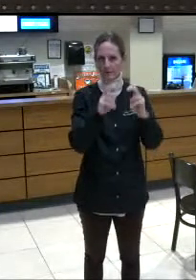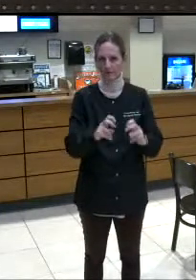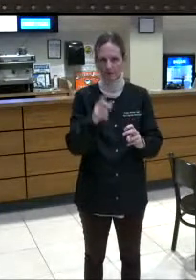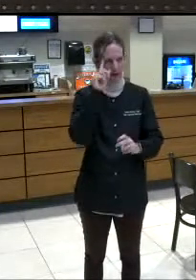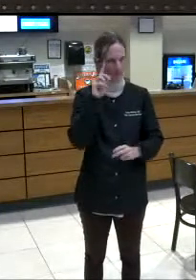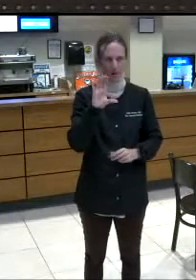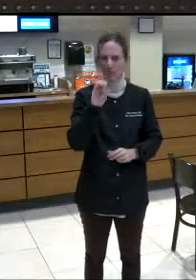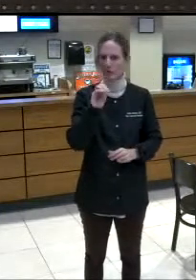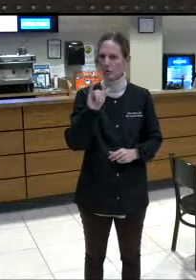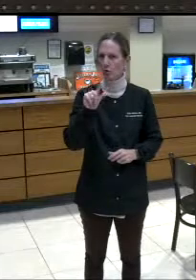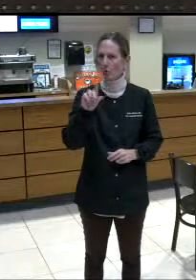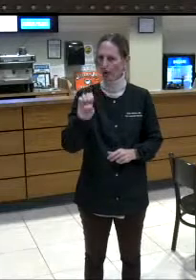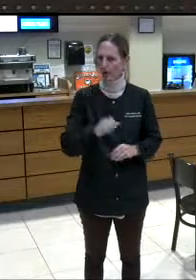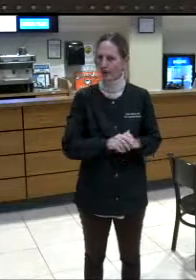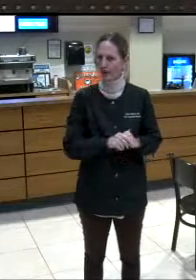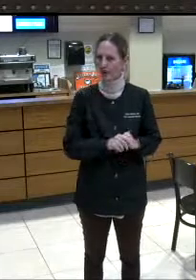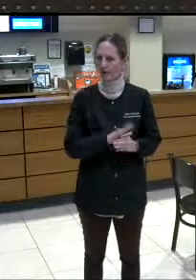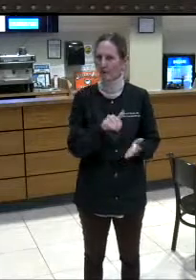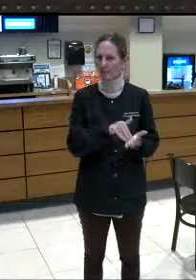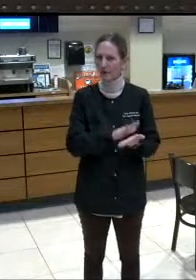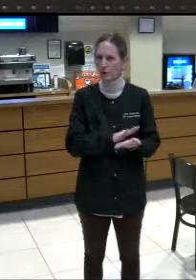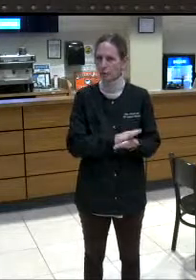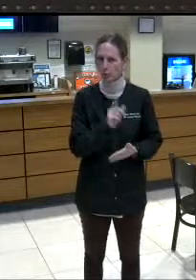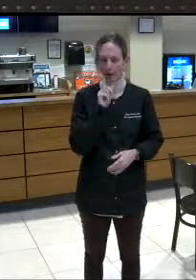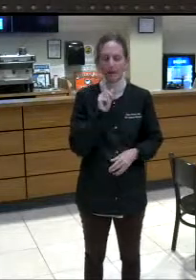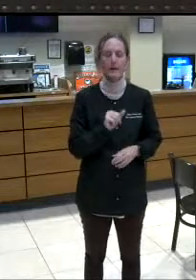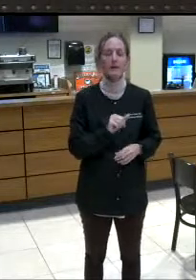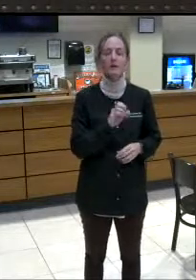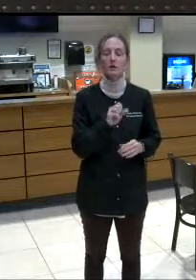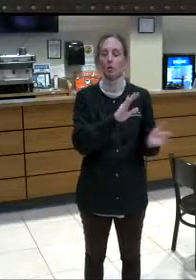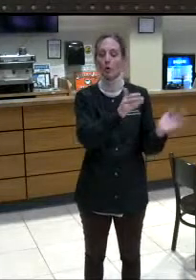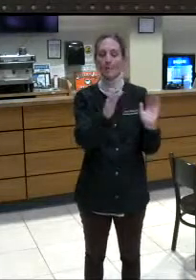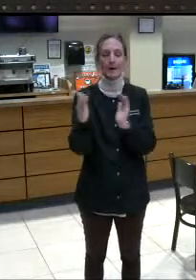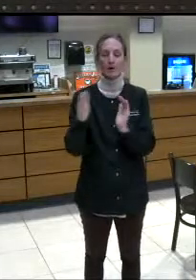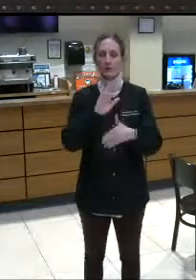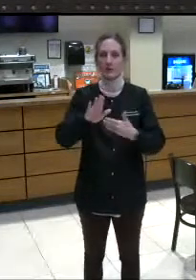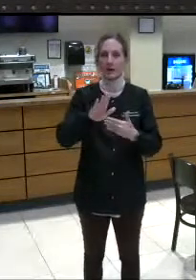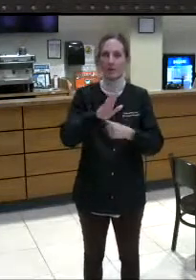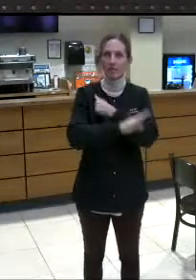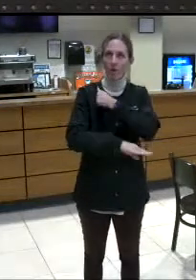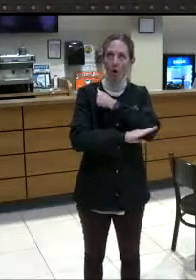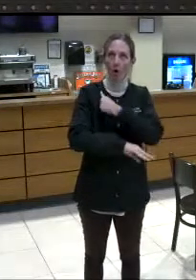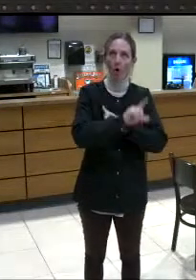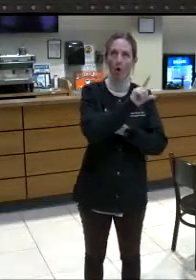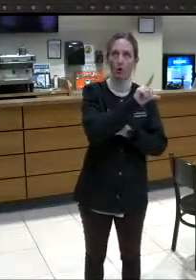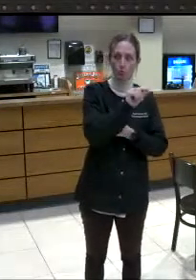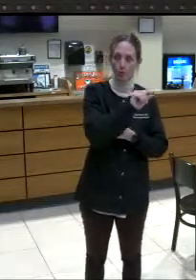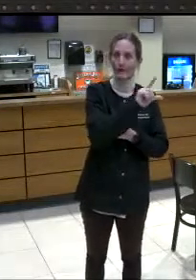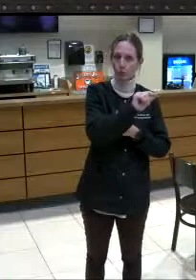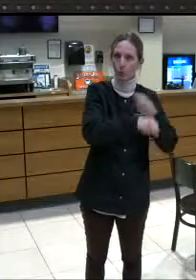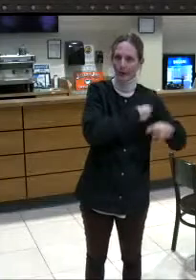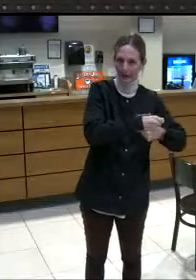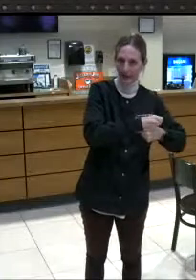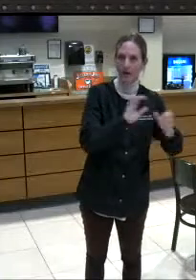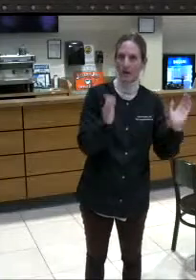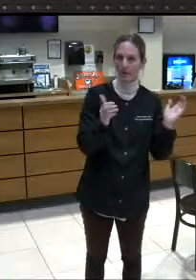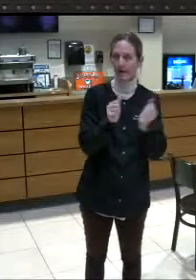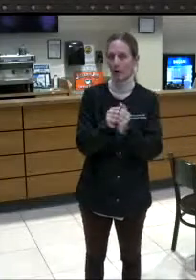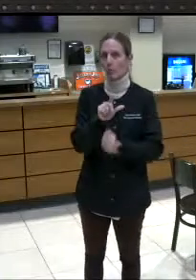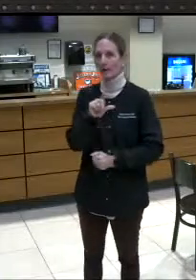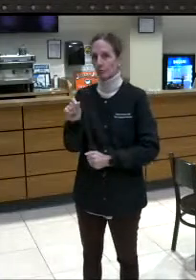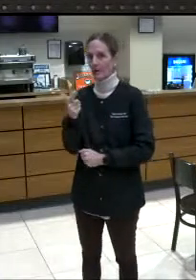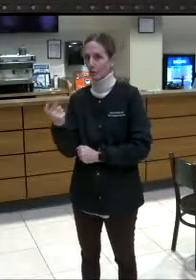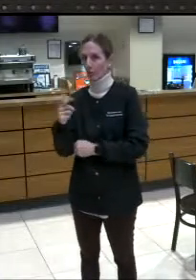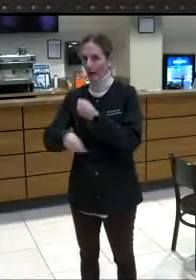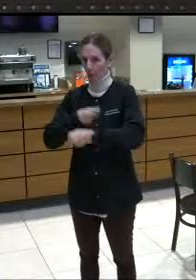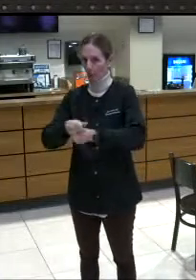COIL. And like that comparison of fall 2020 with fall 2021, like having the positive